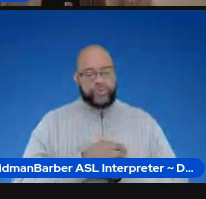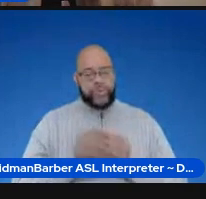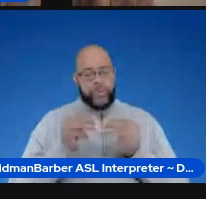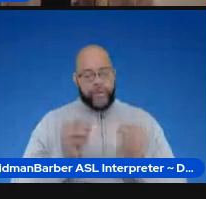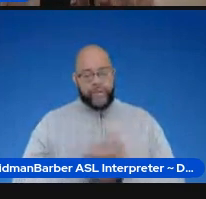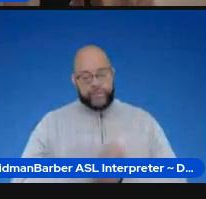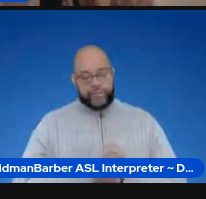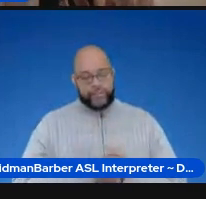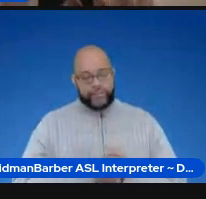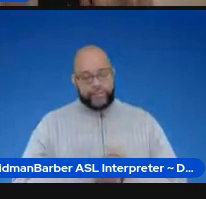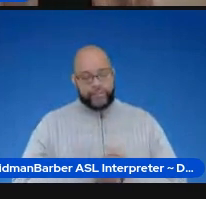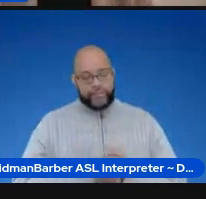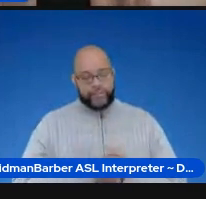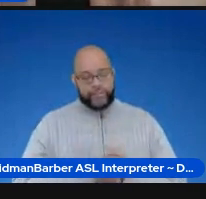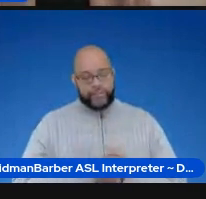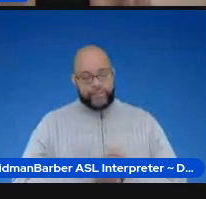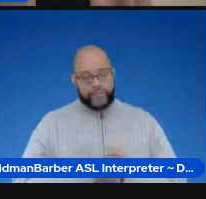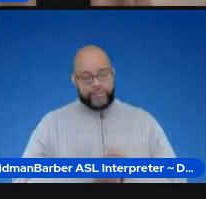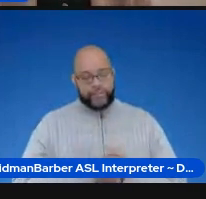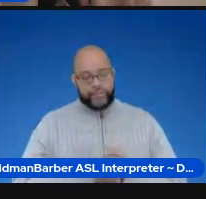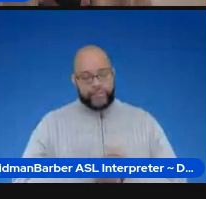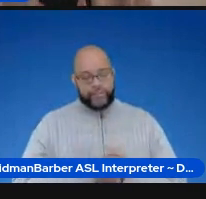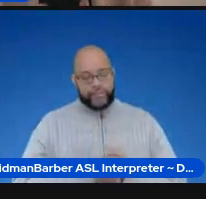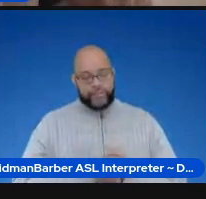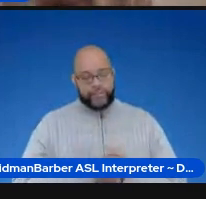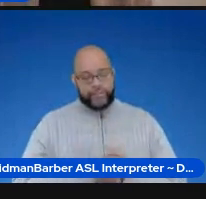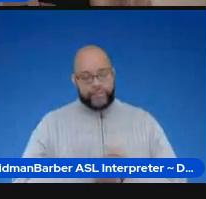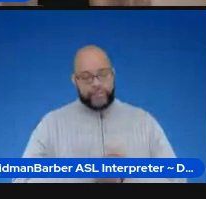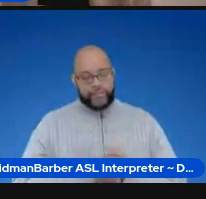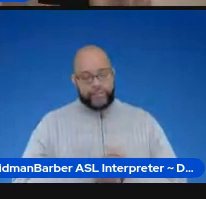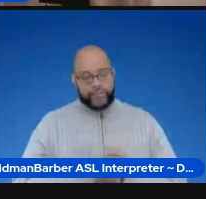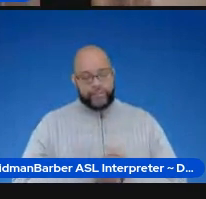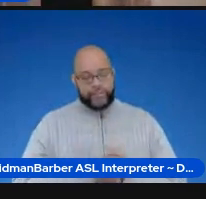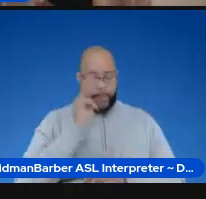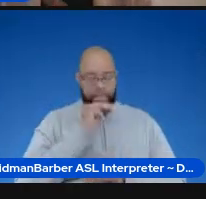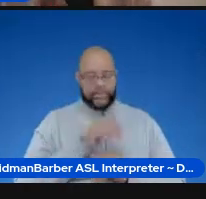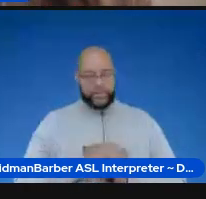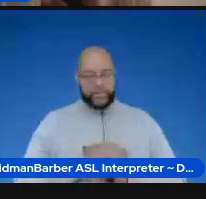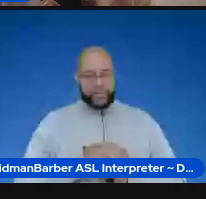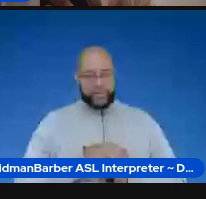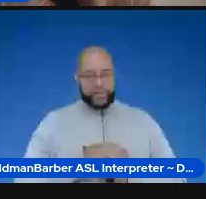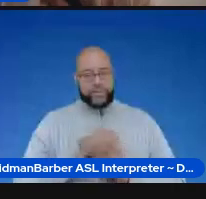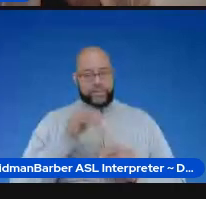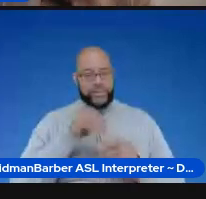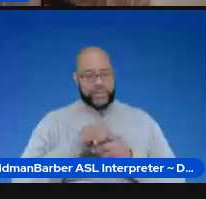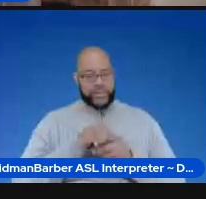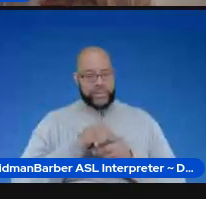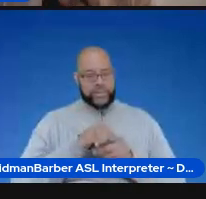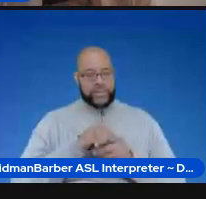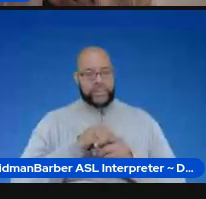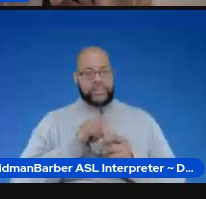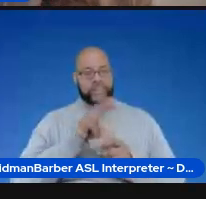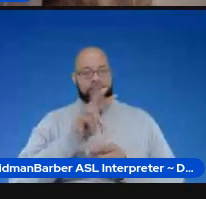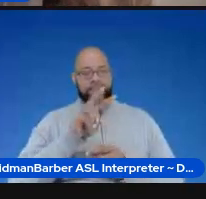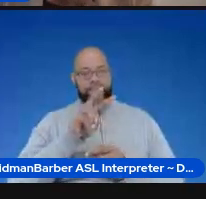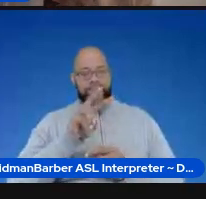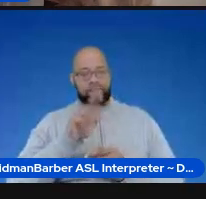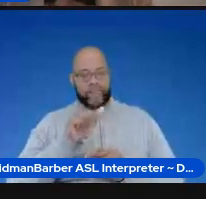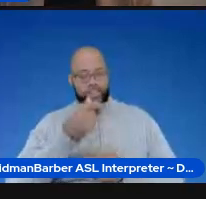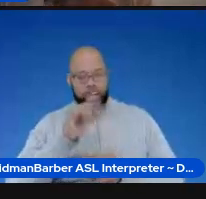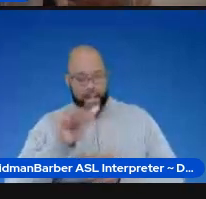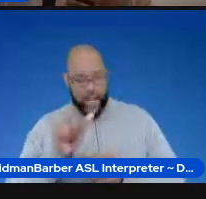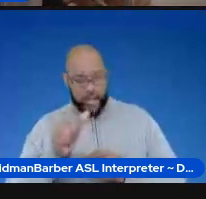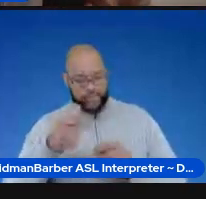Then on day 0, we would inoculate the mice intravaginally with 10 to the 7 CFU of